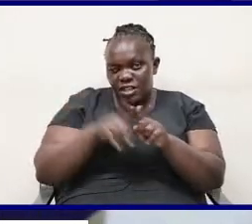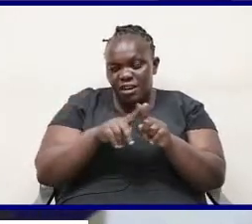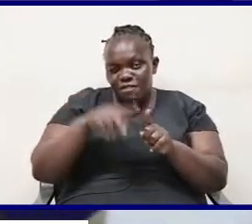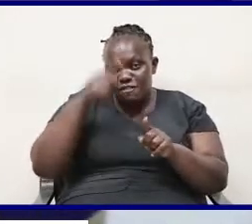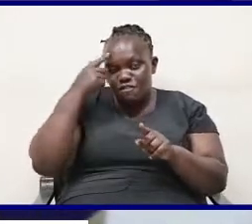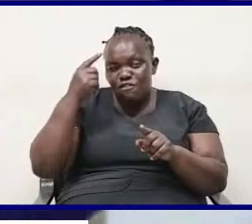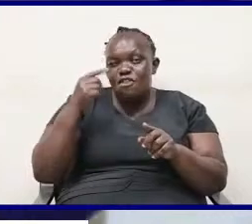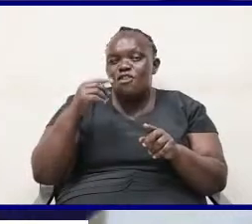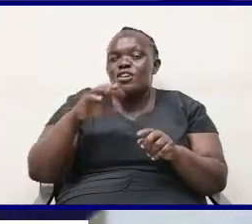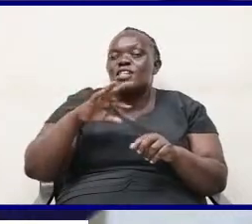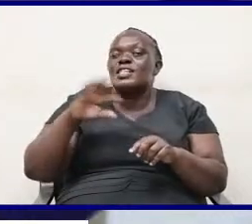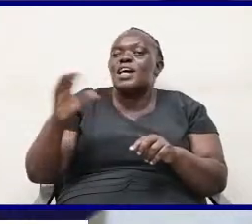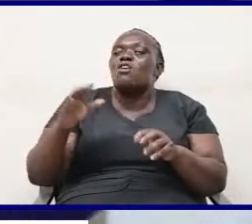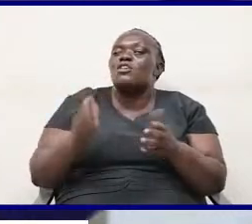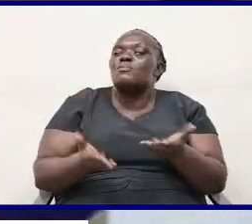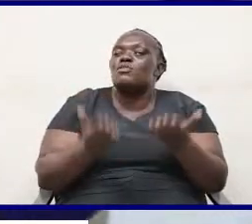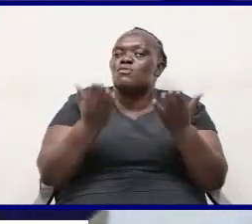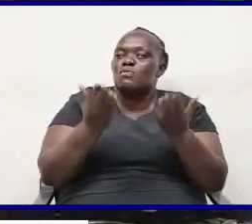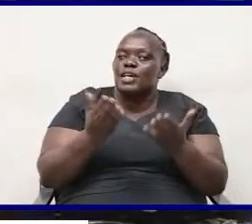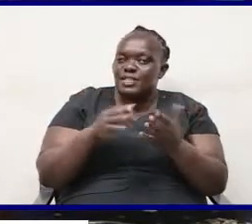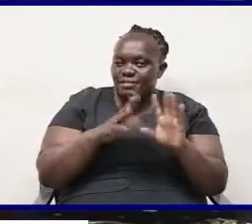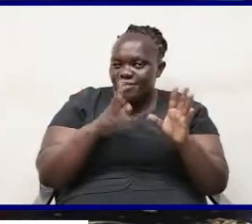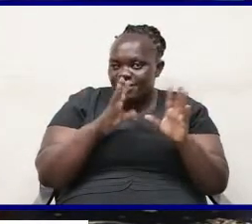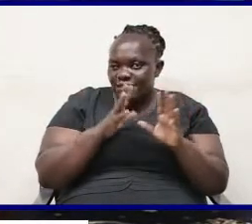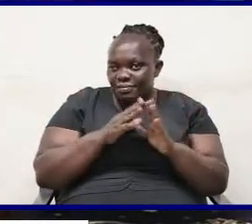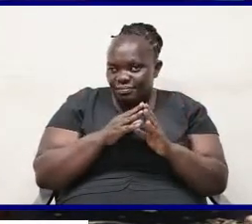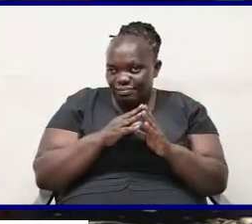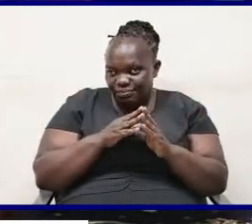the companies that follow? Makofi kabisa hapo.